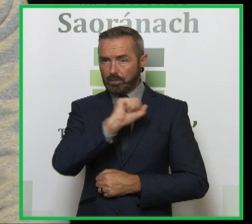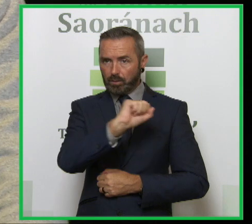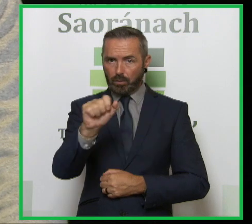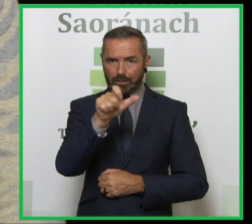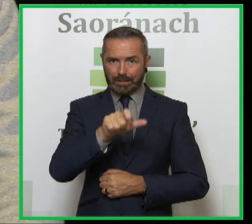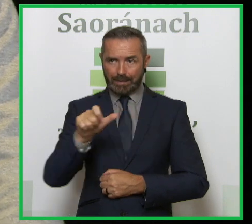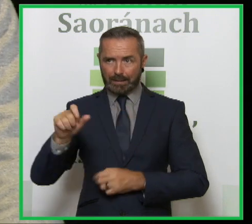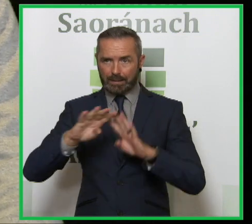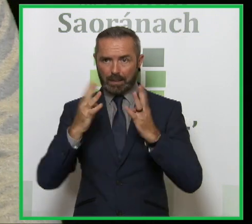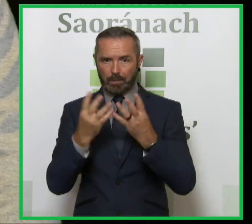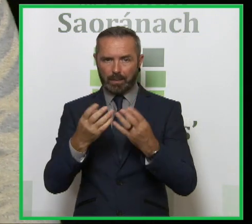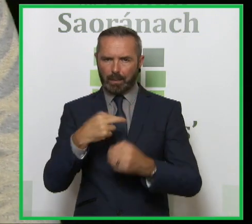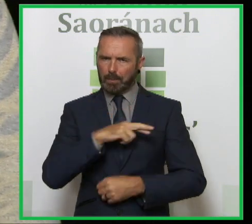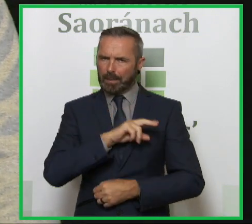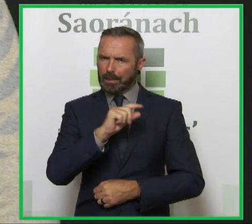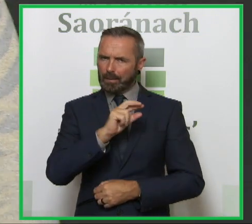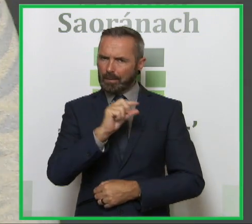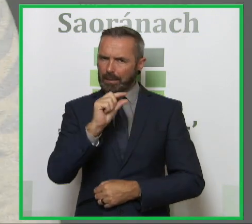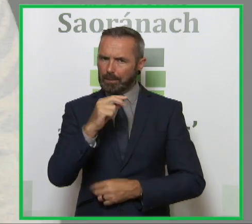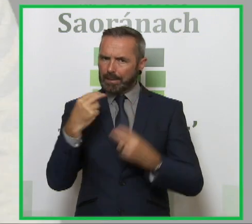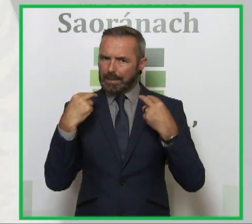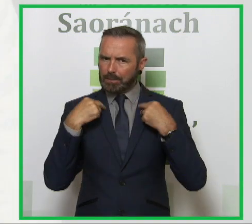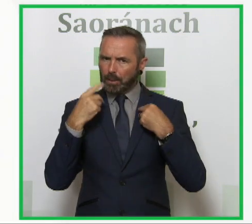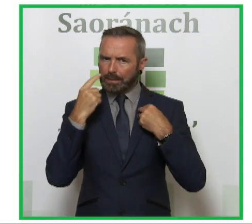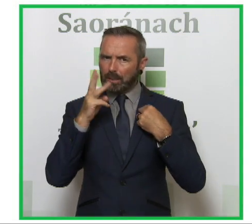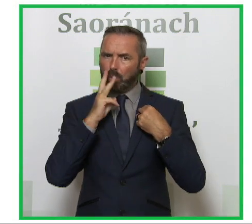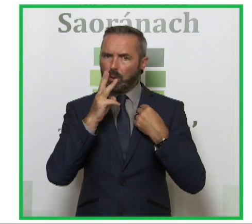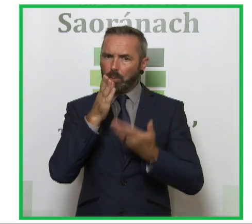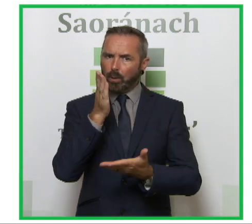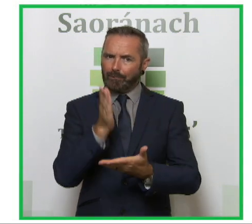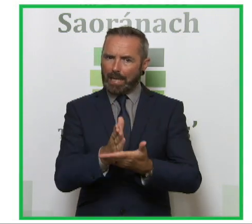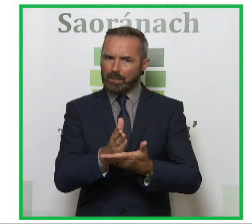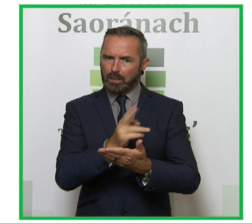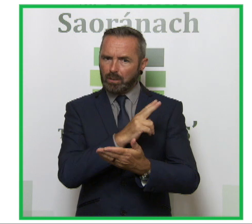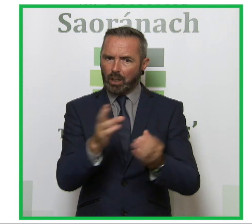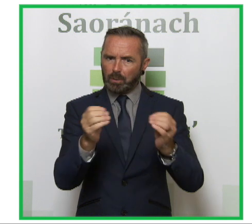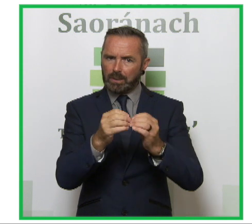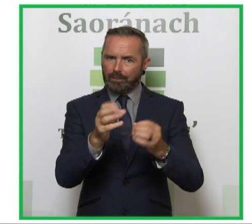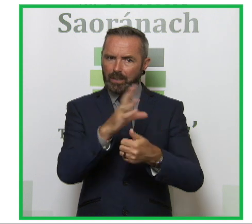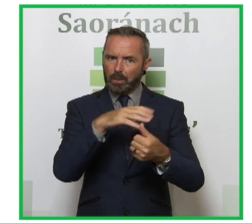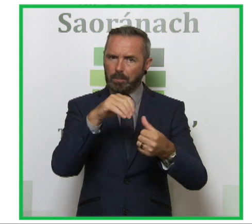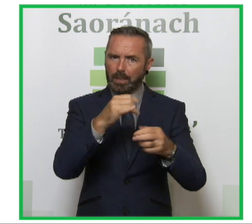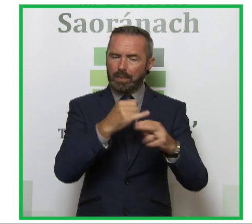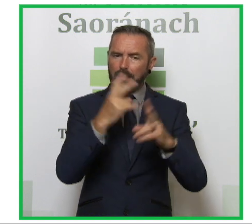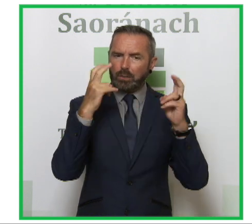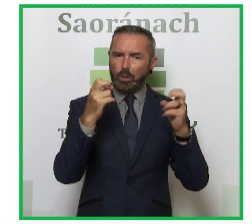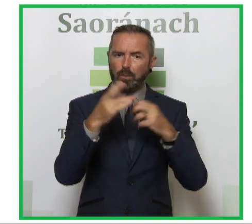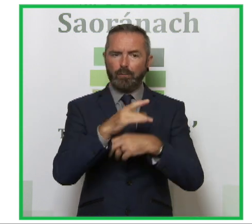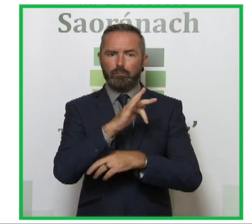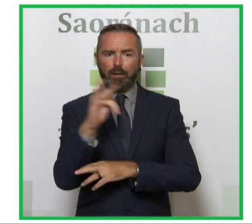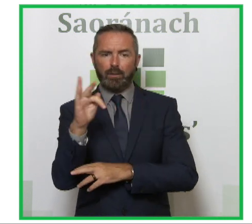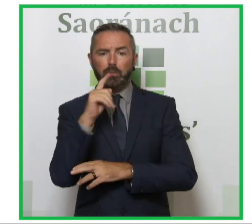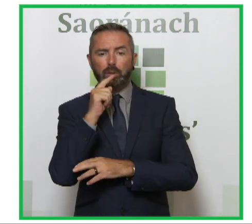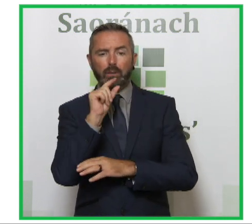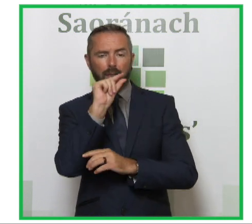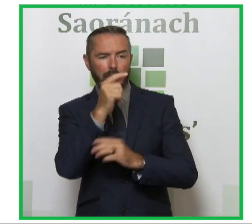I was a bit disappointed to see that the word prevention wasn't specifically mentioned in the terms of reference, but it is there somehow.